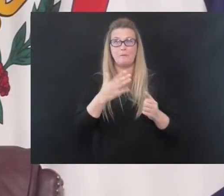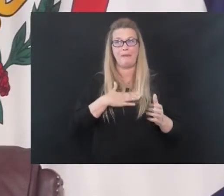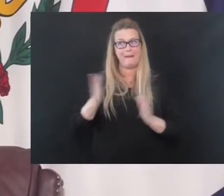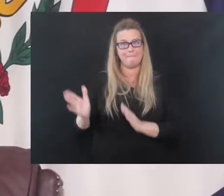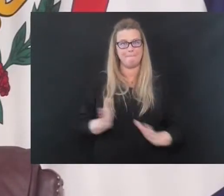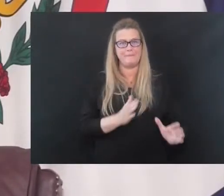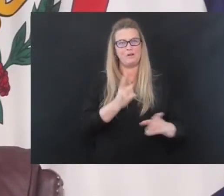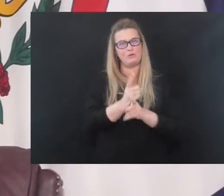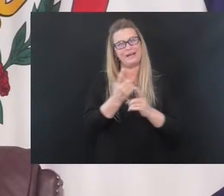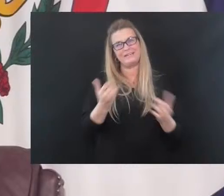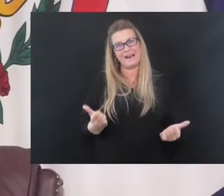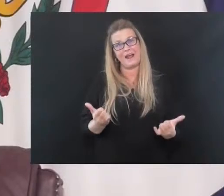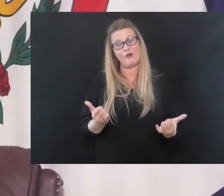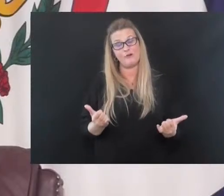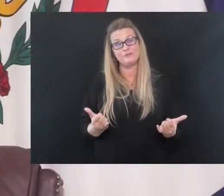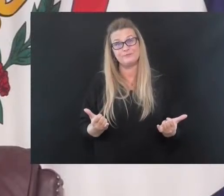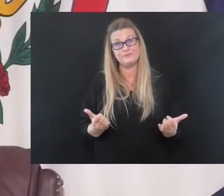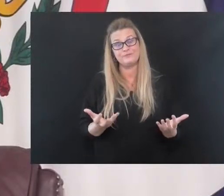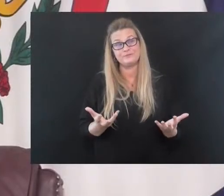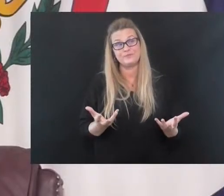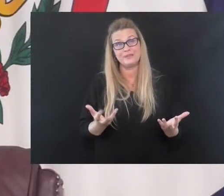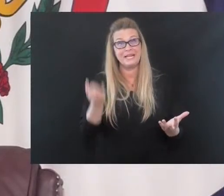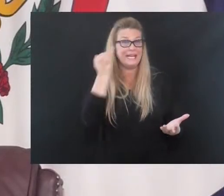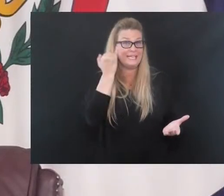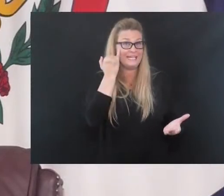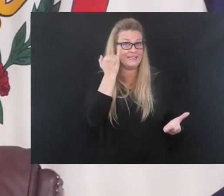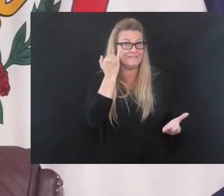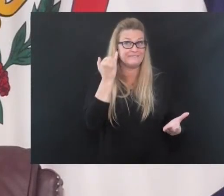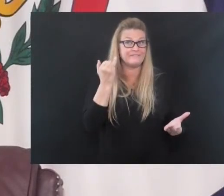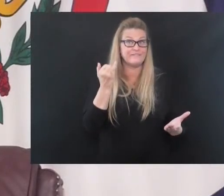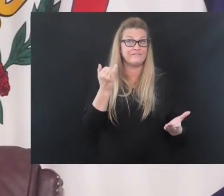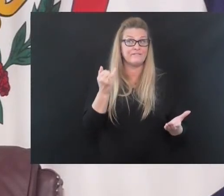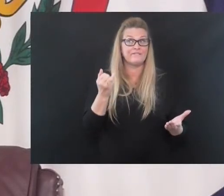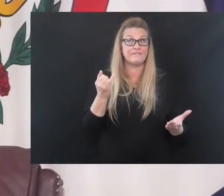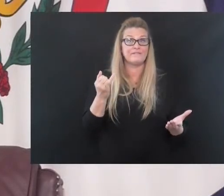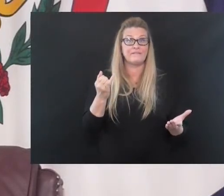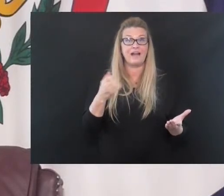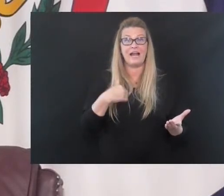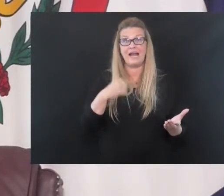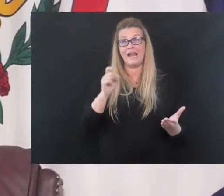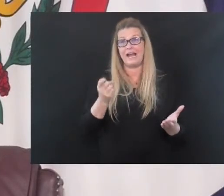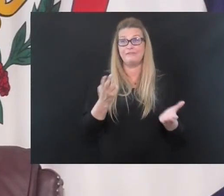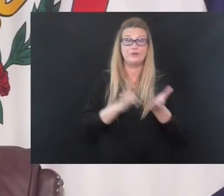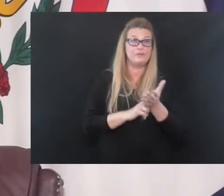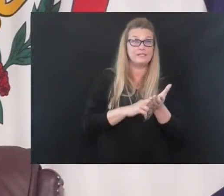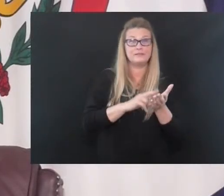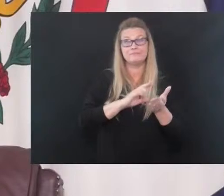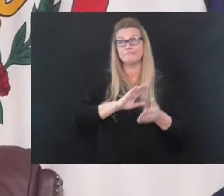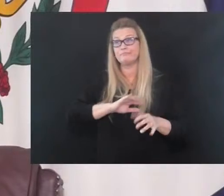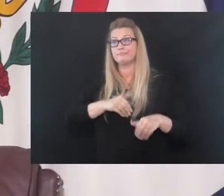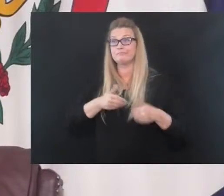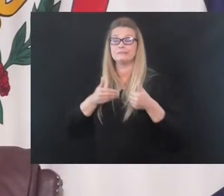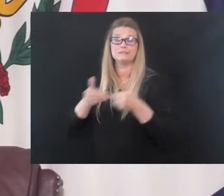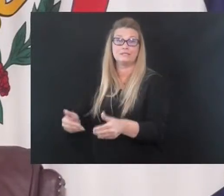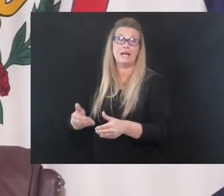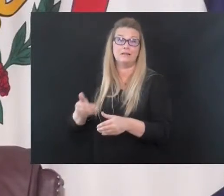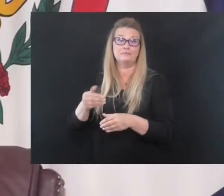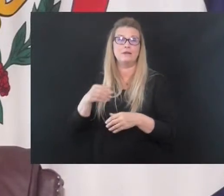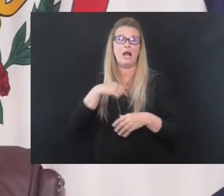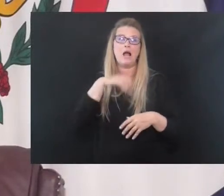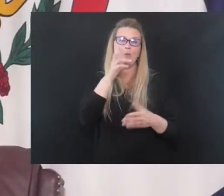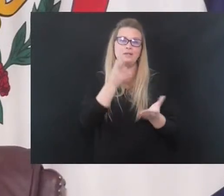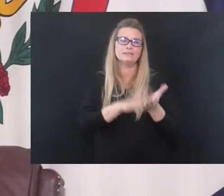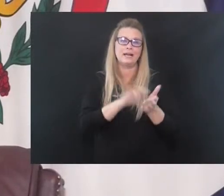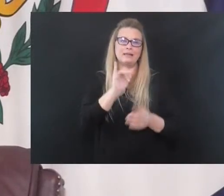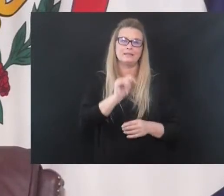right now, Mark, if I have to make a decision, veto, sign the bill, or let it go to law, I'm going to sign it.